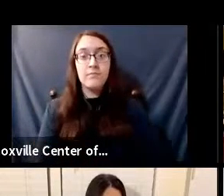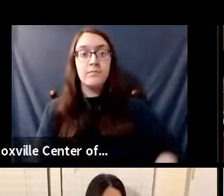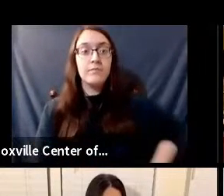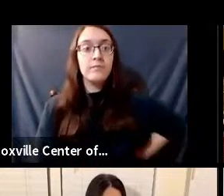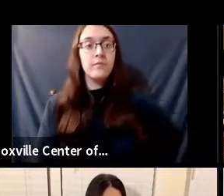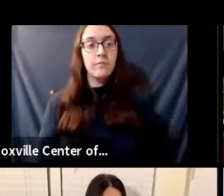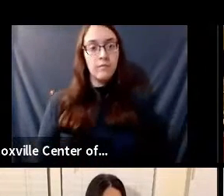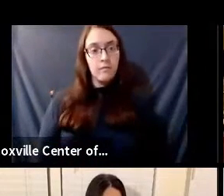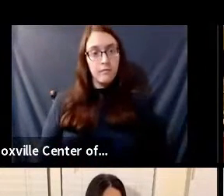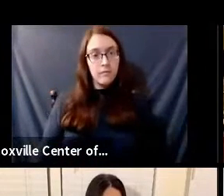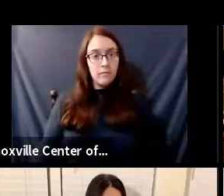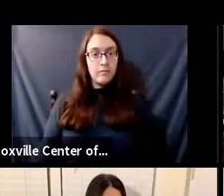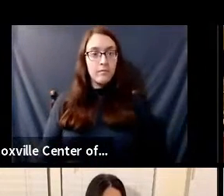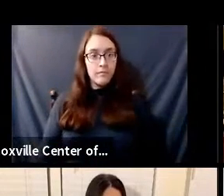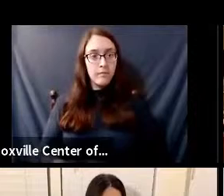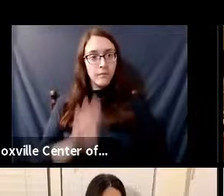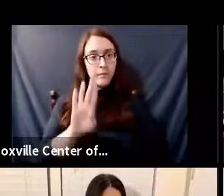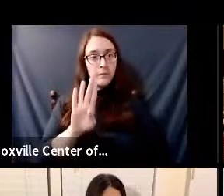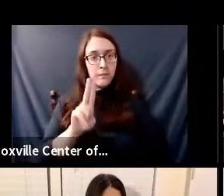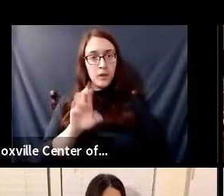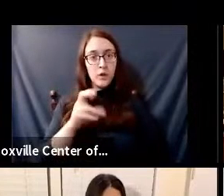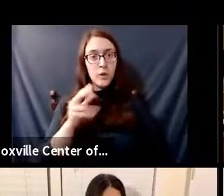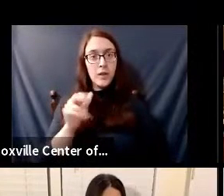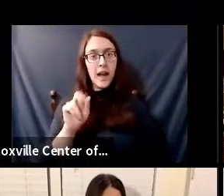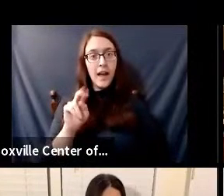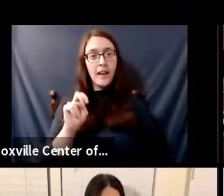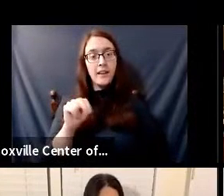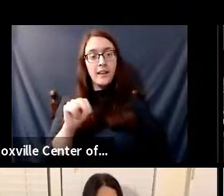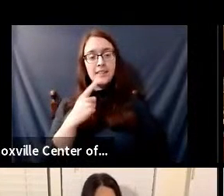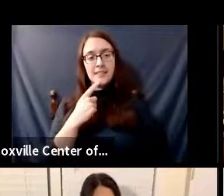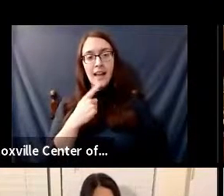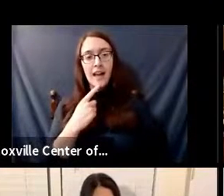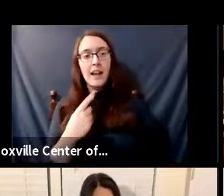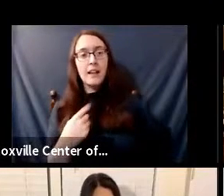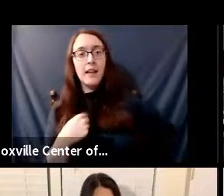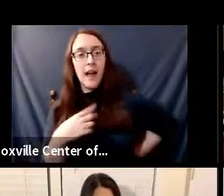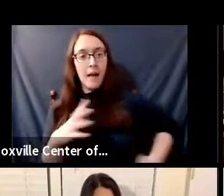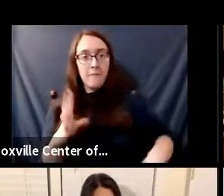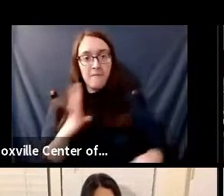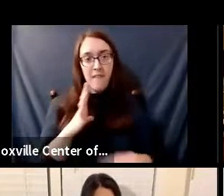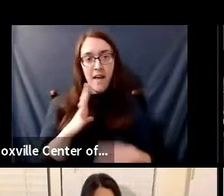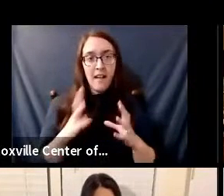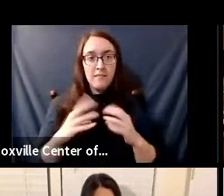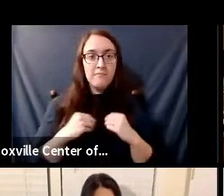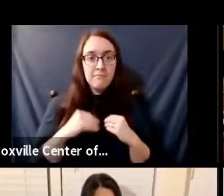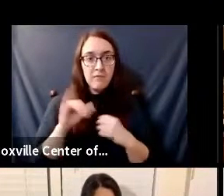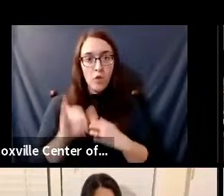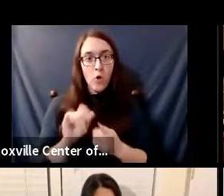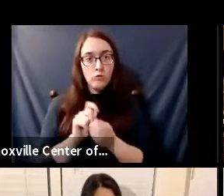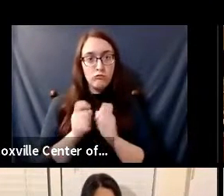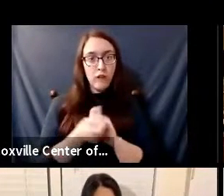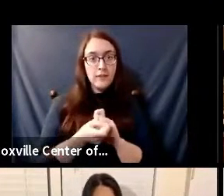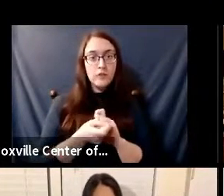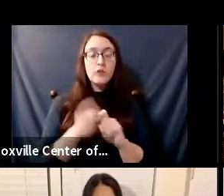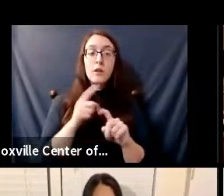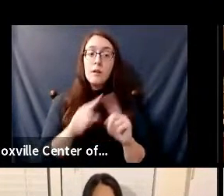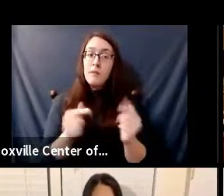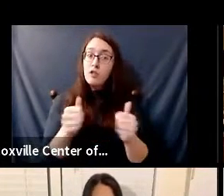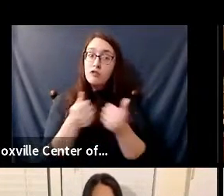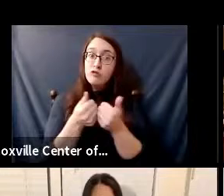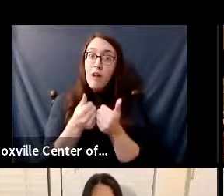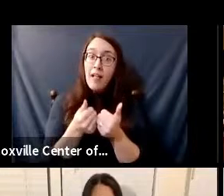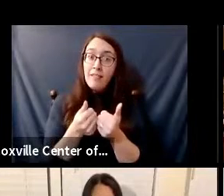So I'm fine with those changes as you stated them. The challenge we had when we limited the